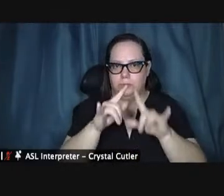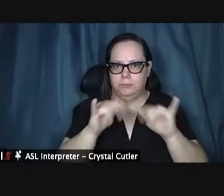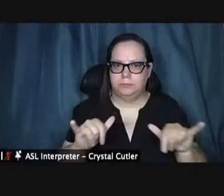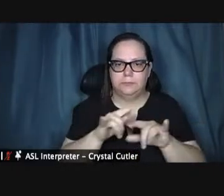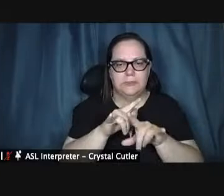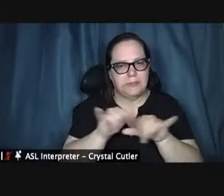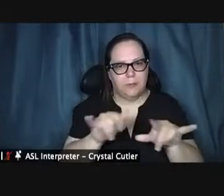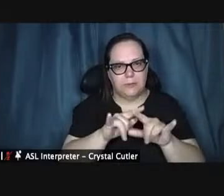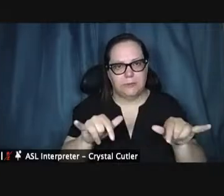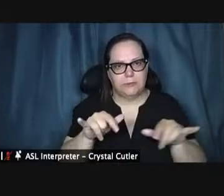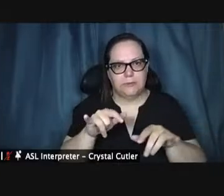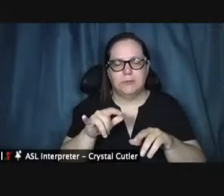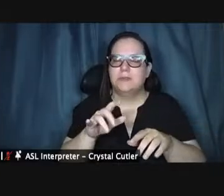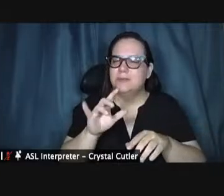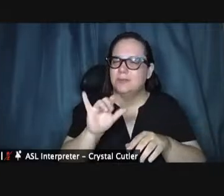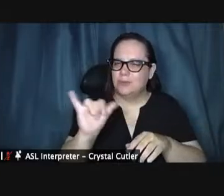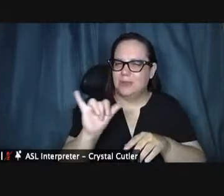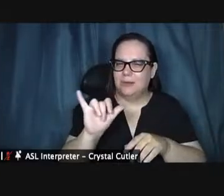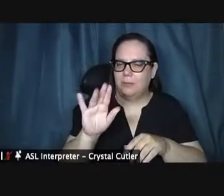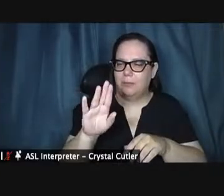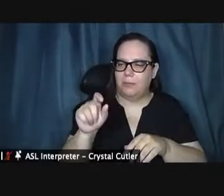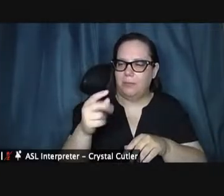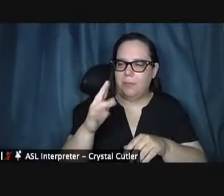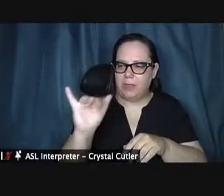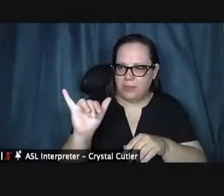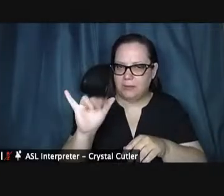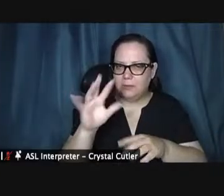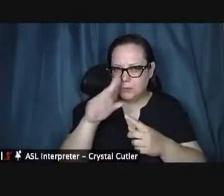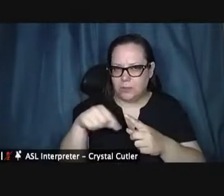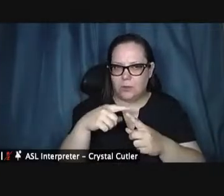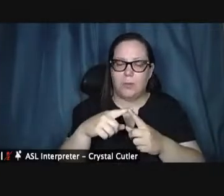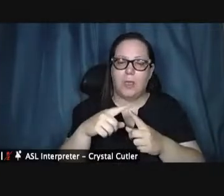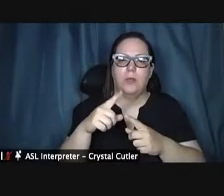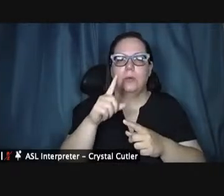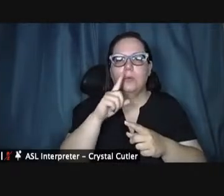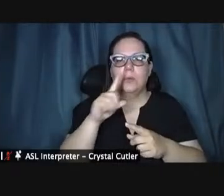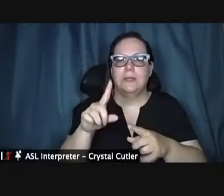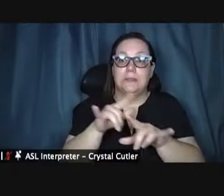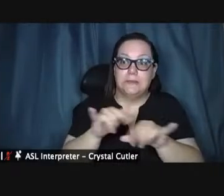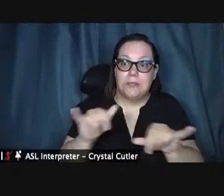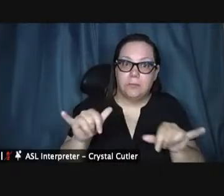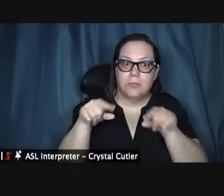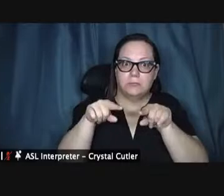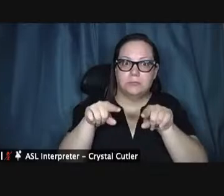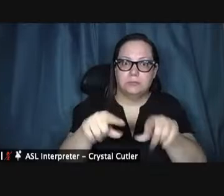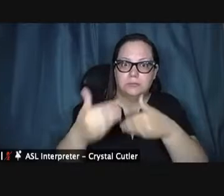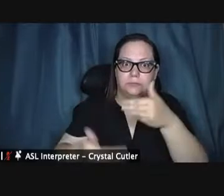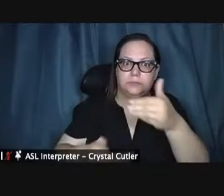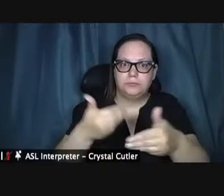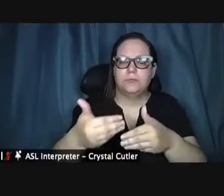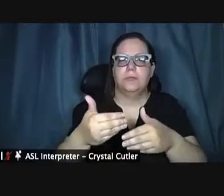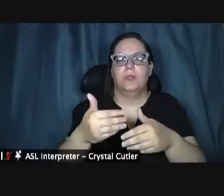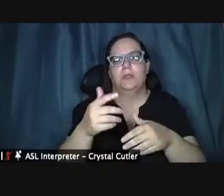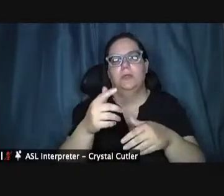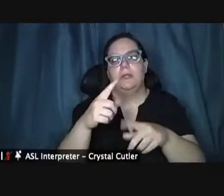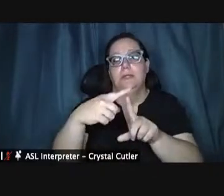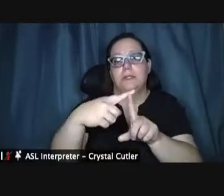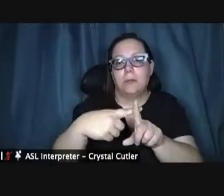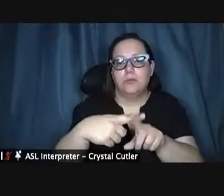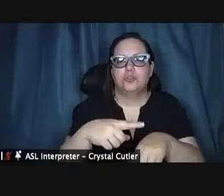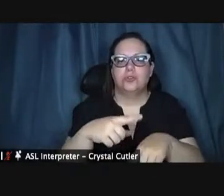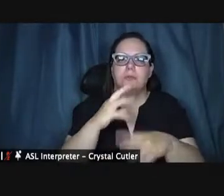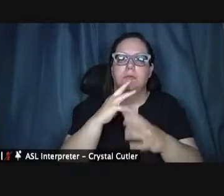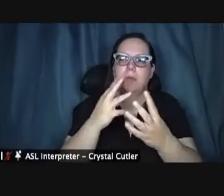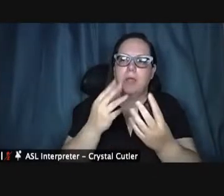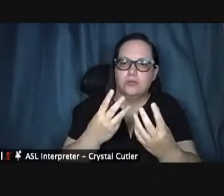about, making simultaneous observations of temperature, hydration state, subsurface hydrogen while roving.